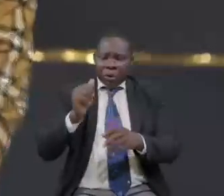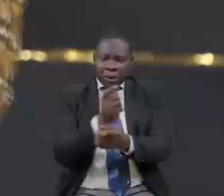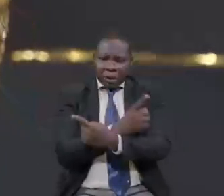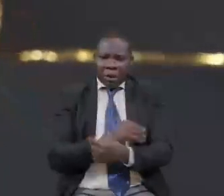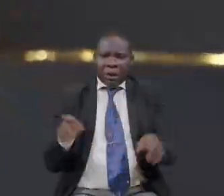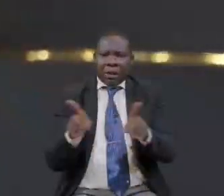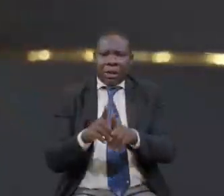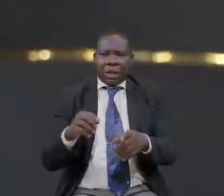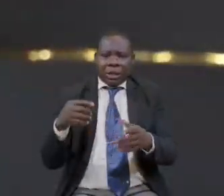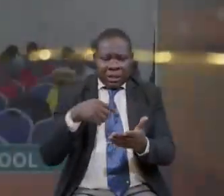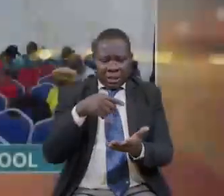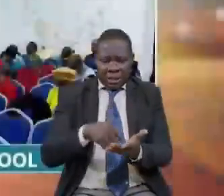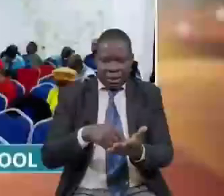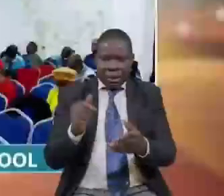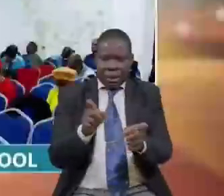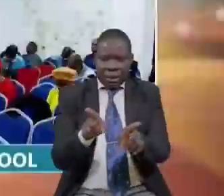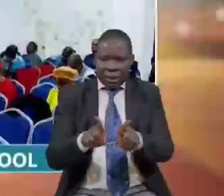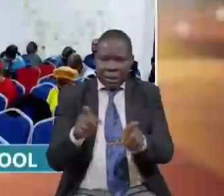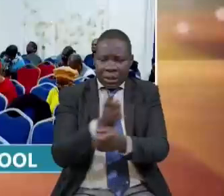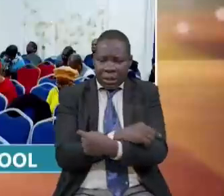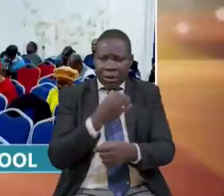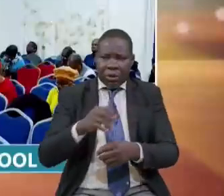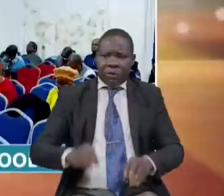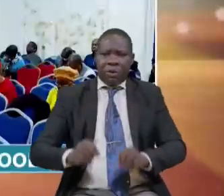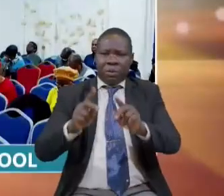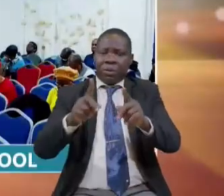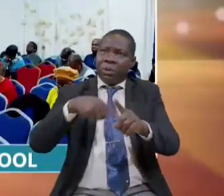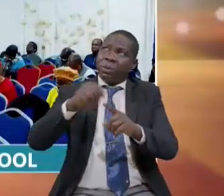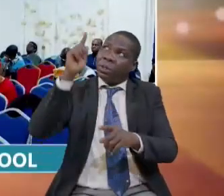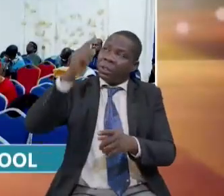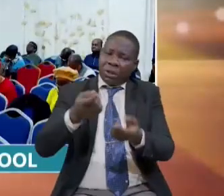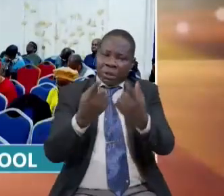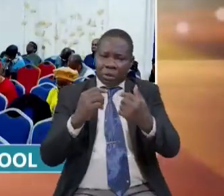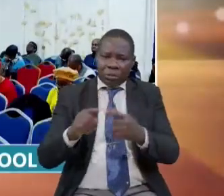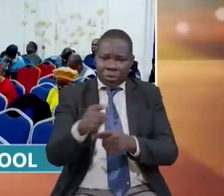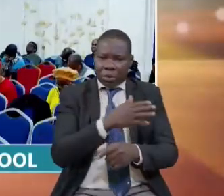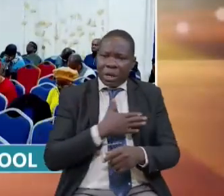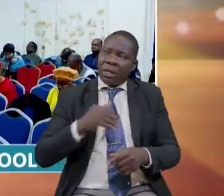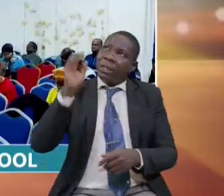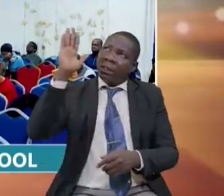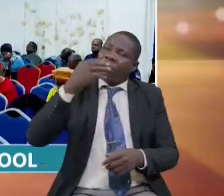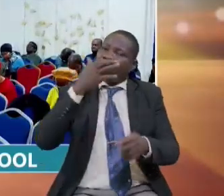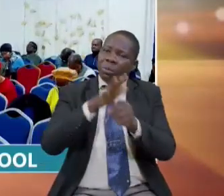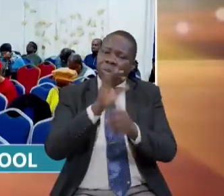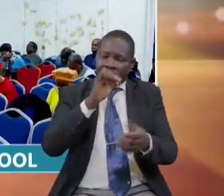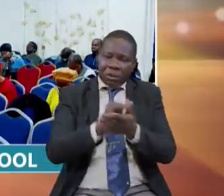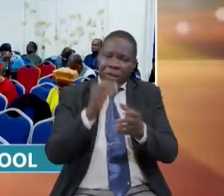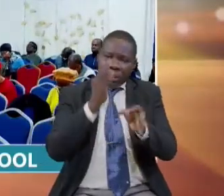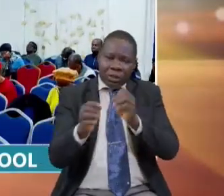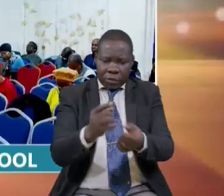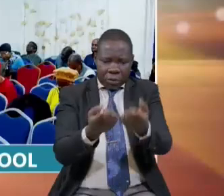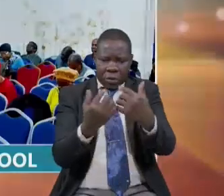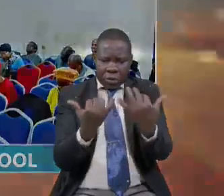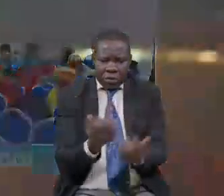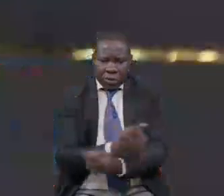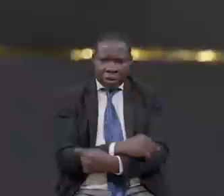of opportunity, when he comes to you and he promises that if you come today, if you turn